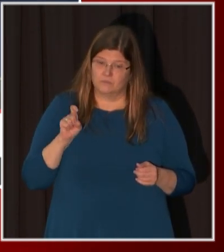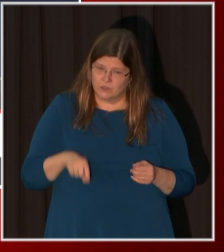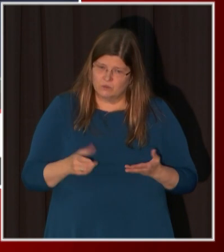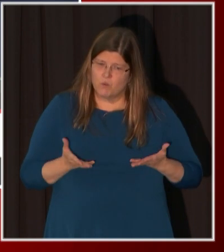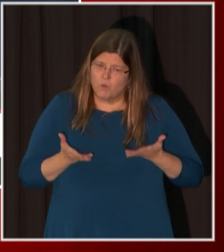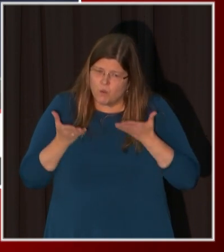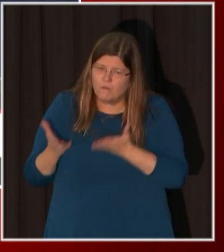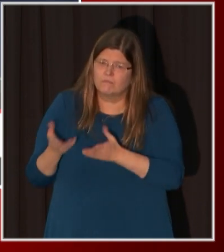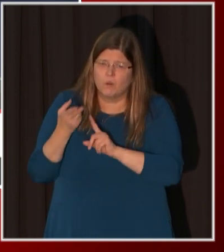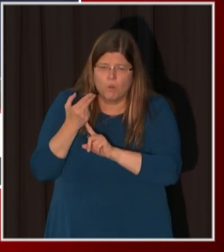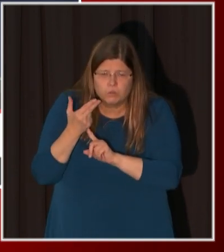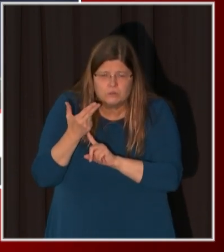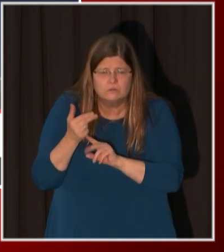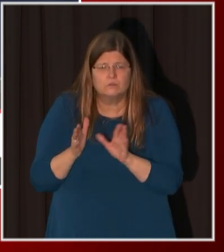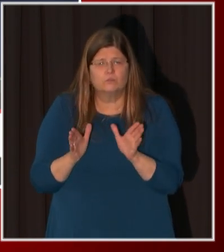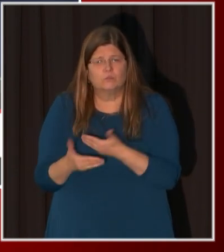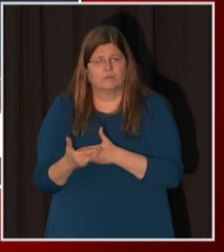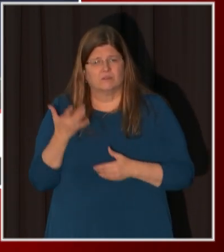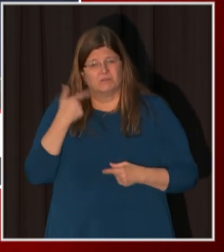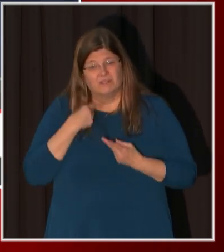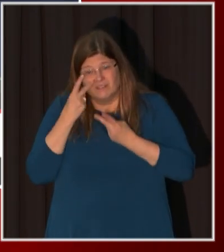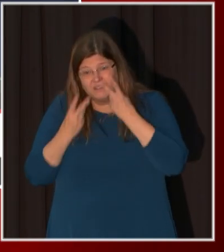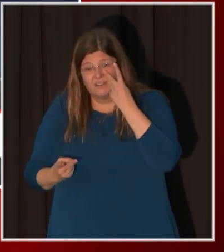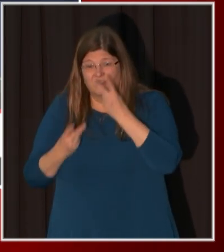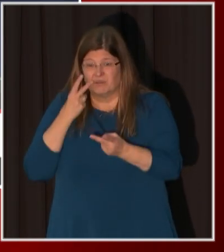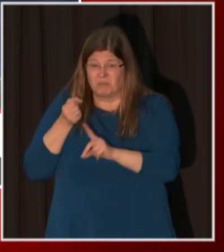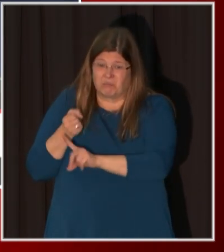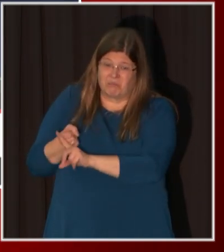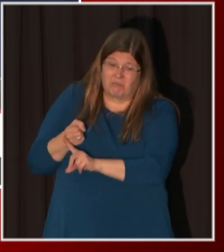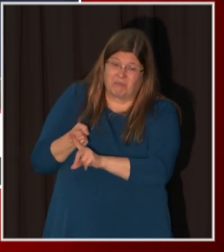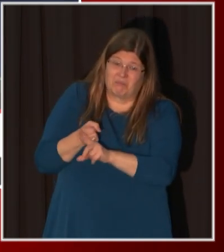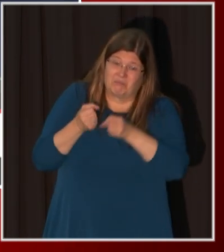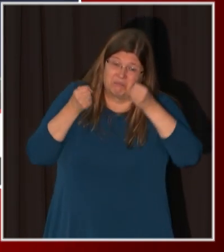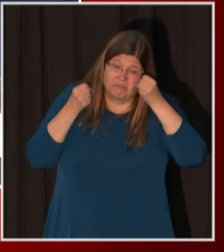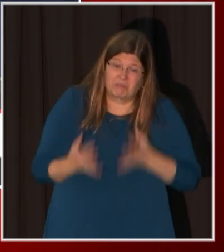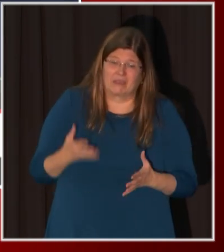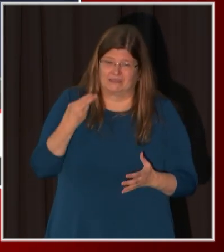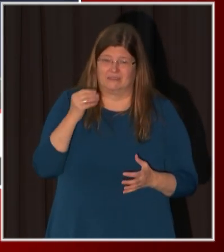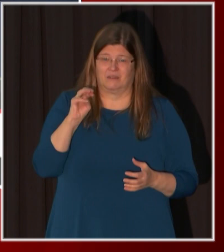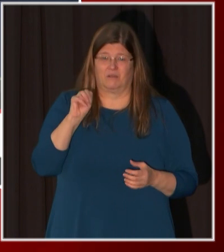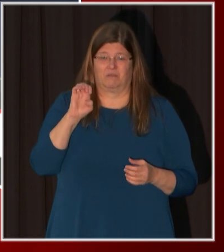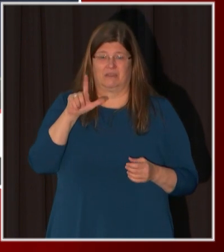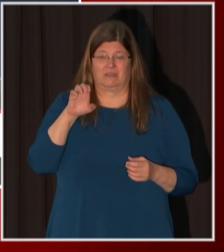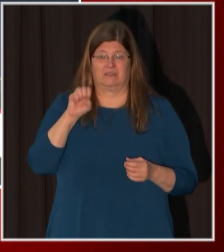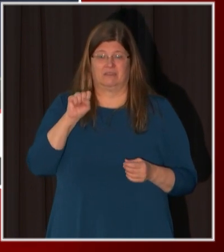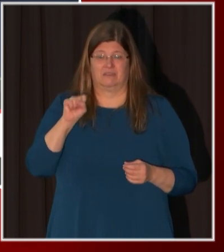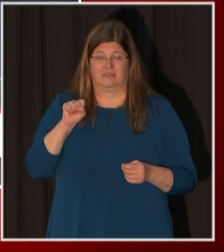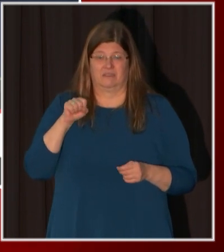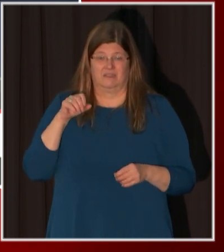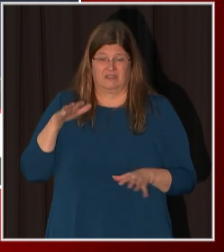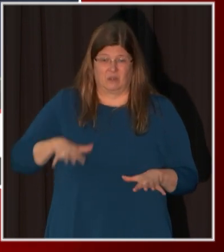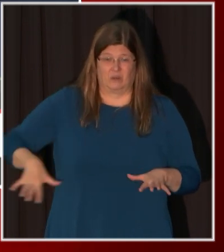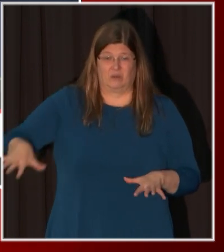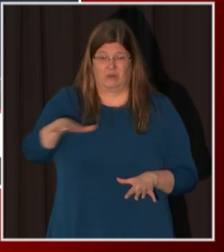spike in overall cases. So I wonder what you make of clearing traditional shelters. And Chris, Thank Director Geltart can